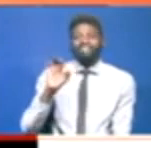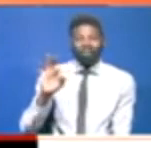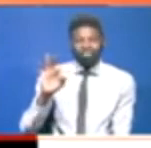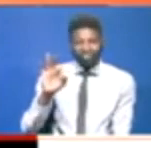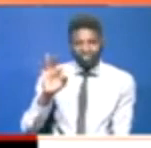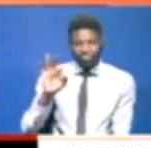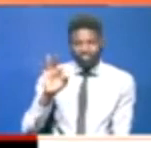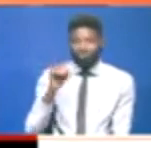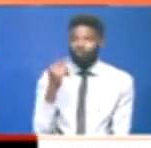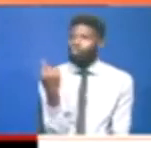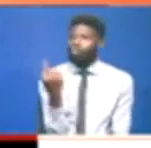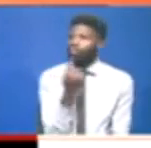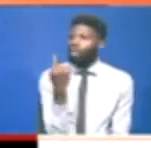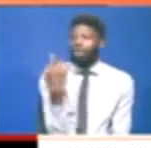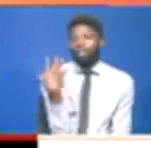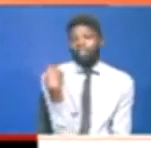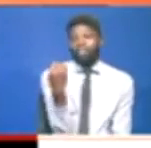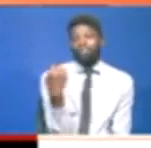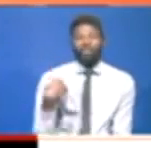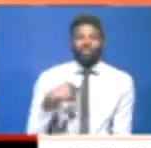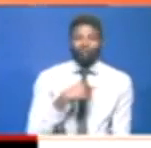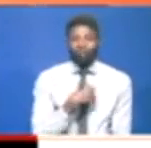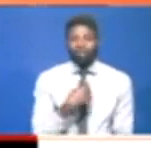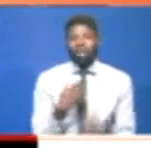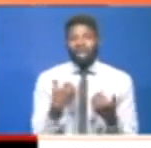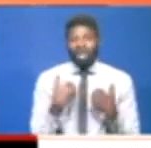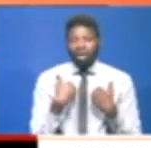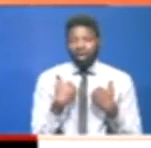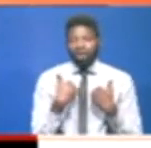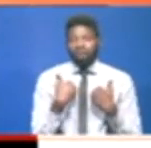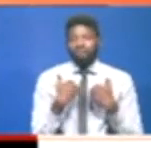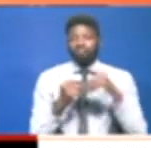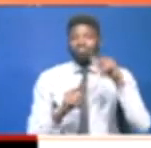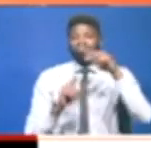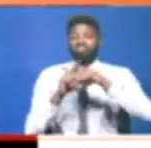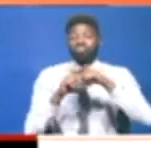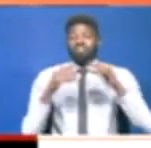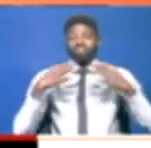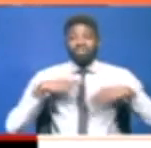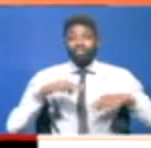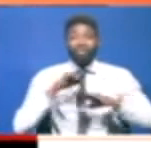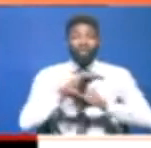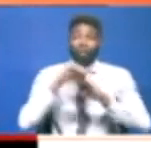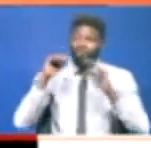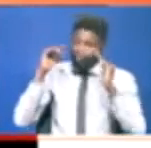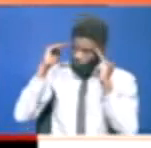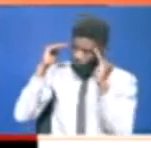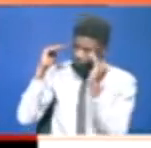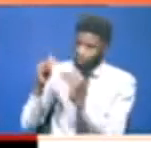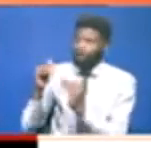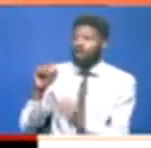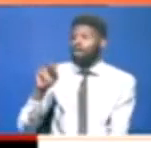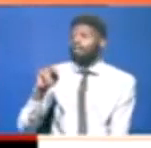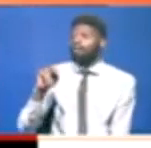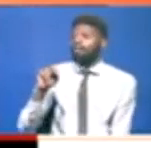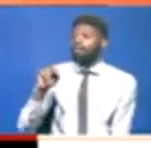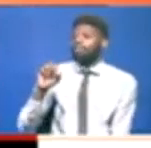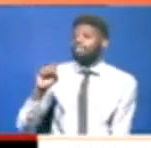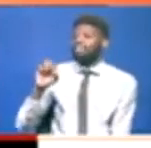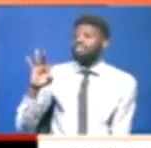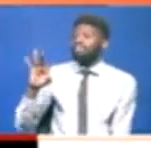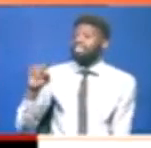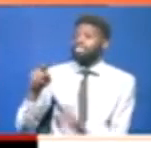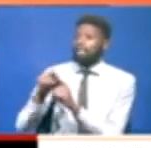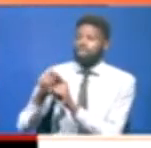only recently that now we are having that change from the people now not looking at NSSF as a safety net for them when